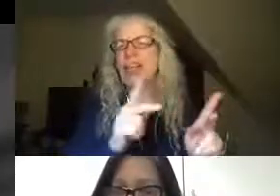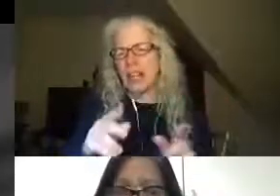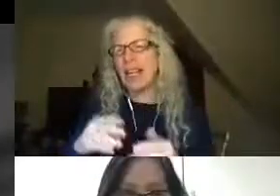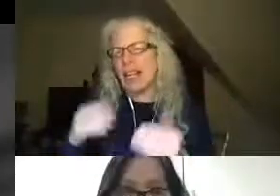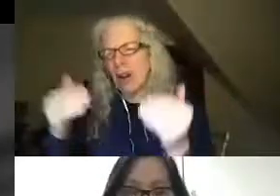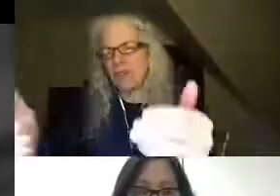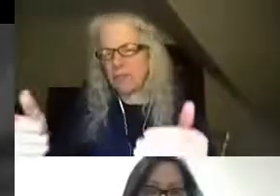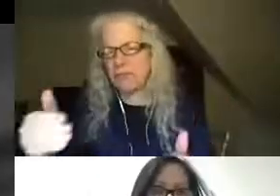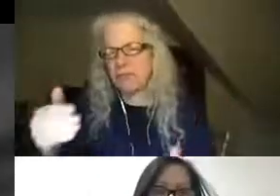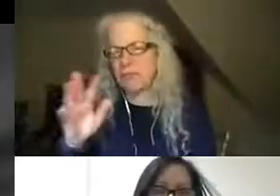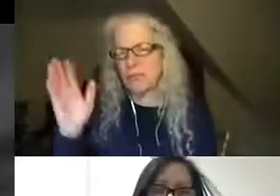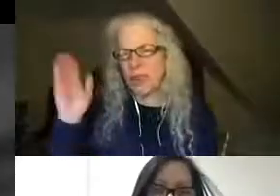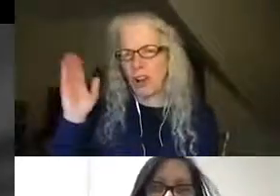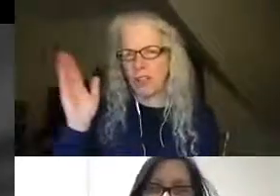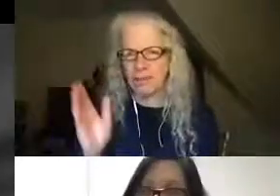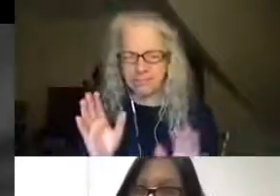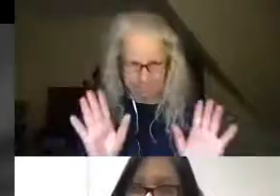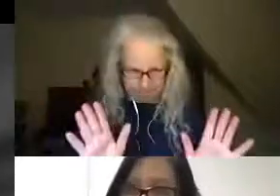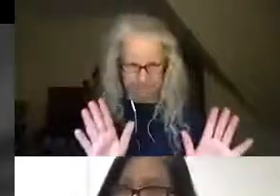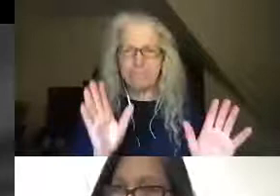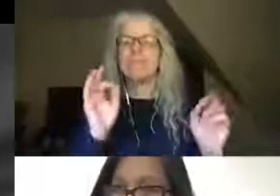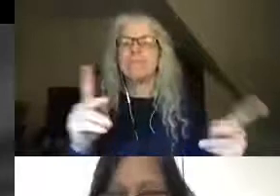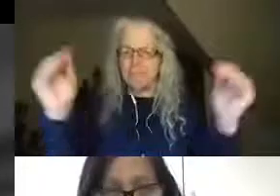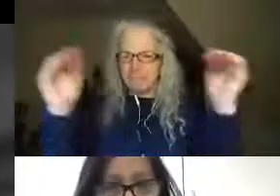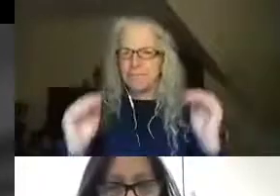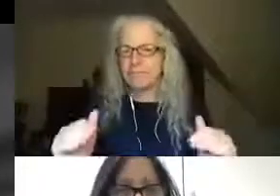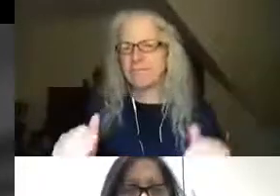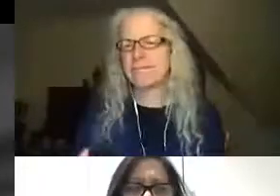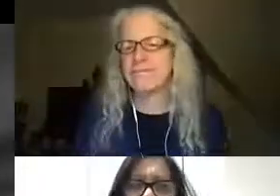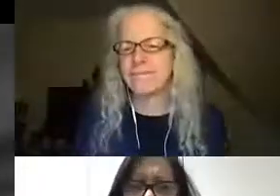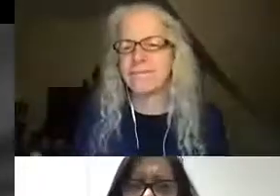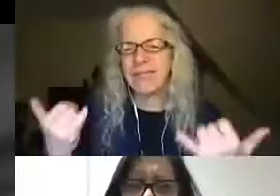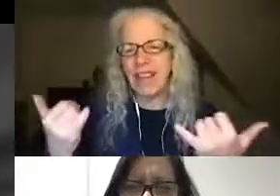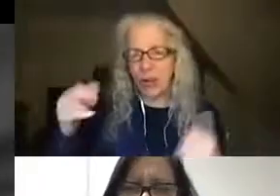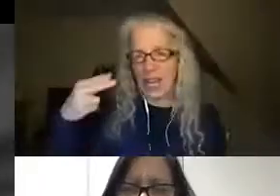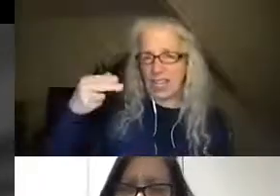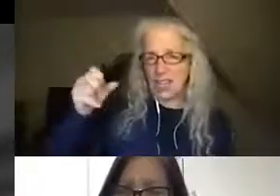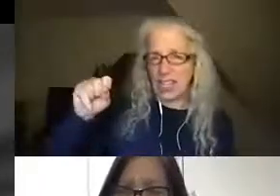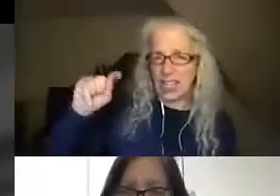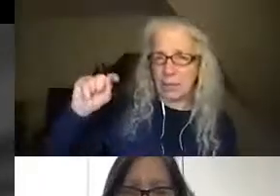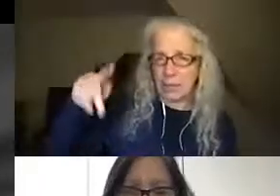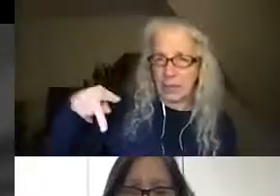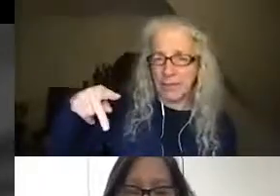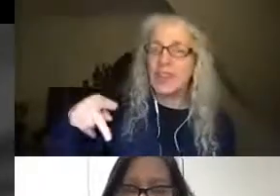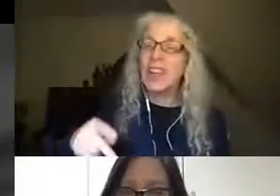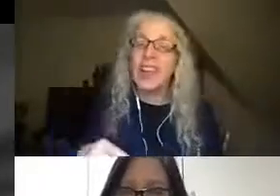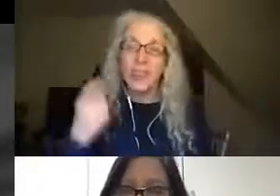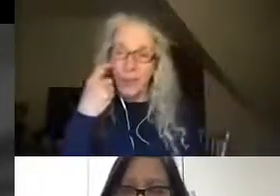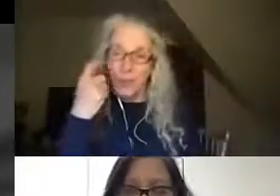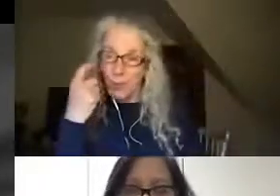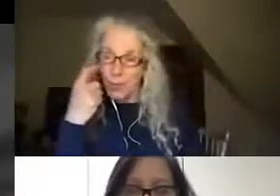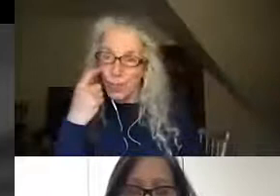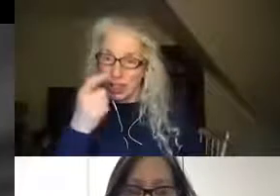presentation. So moving on to HSTP. Unlike the 3 programs that were just